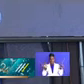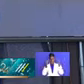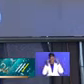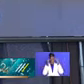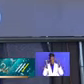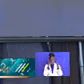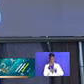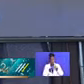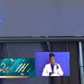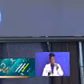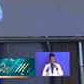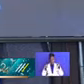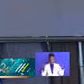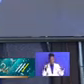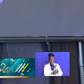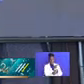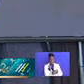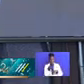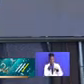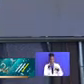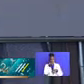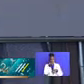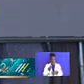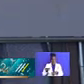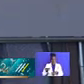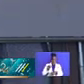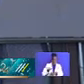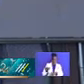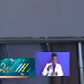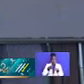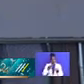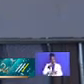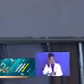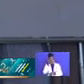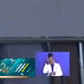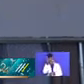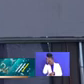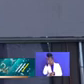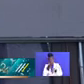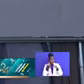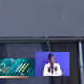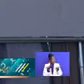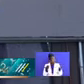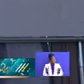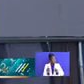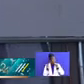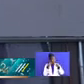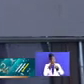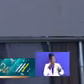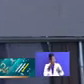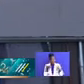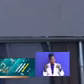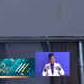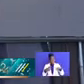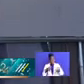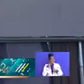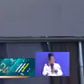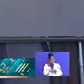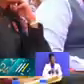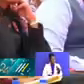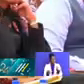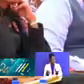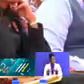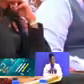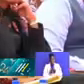know what is working against you from your region from your Village from wherever you come from and people are saying there